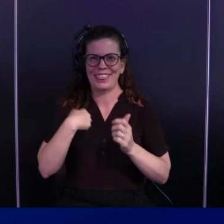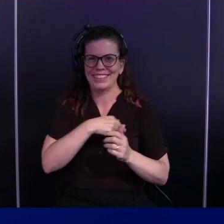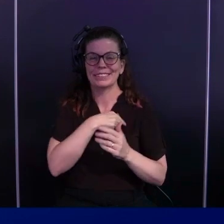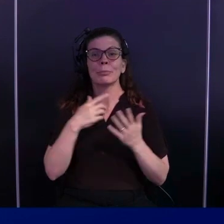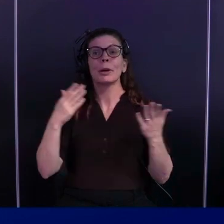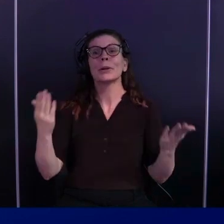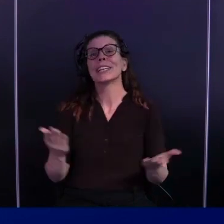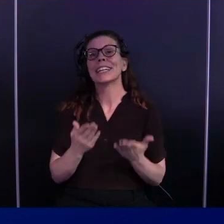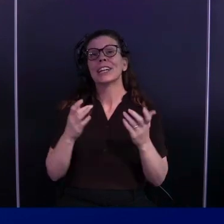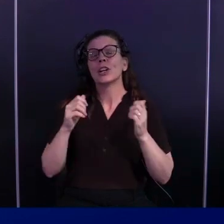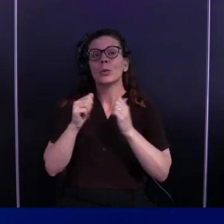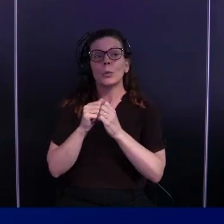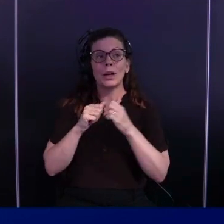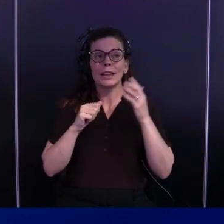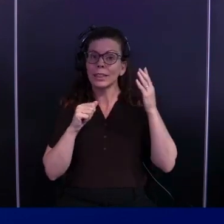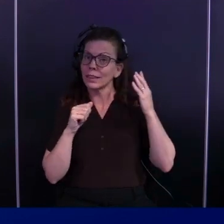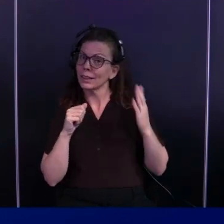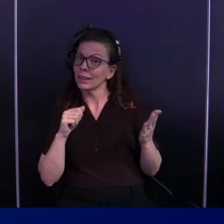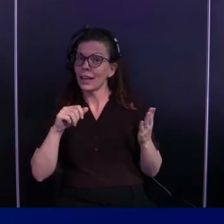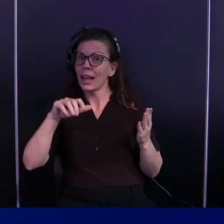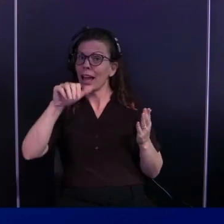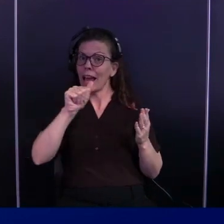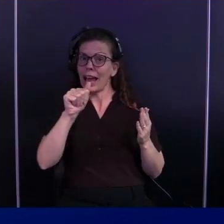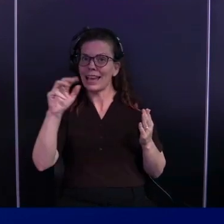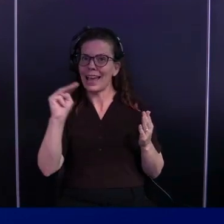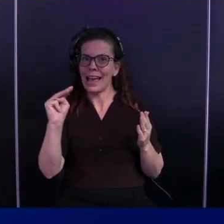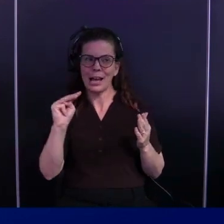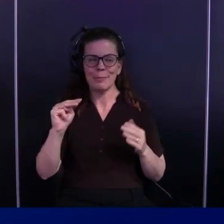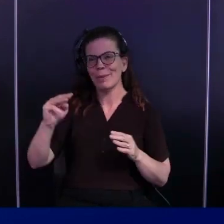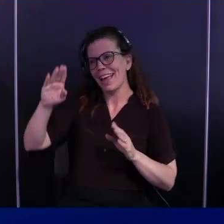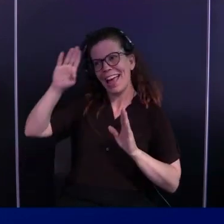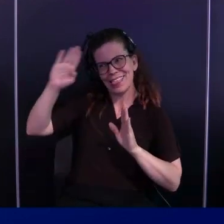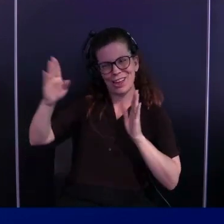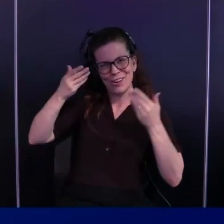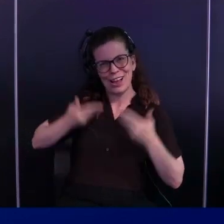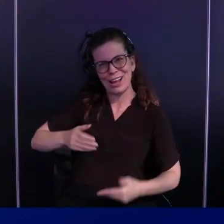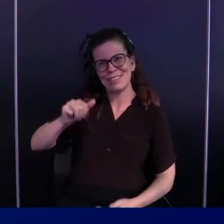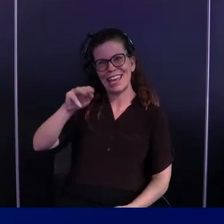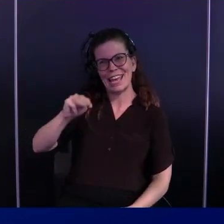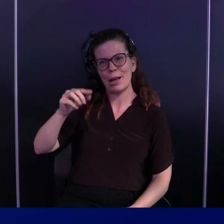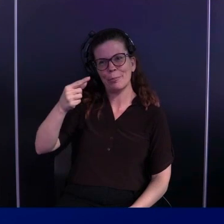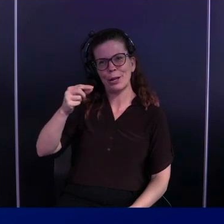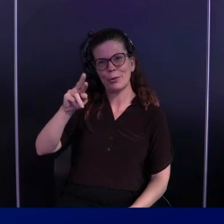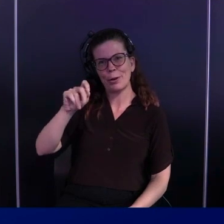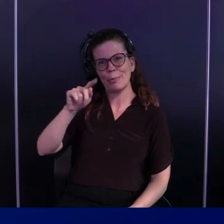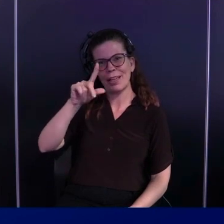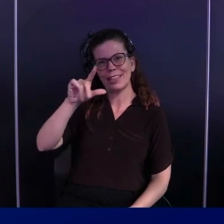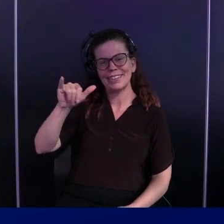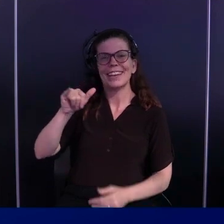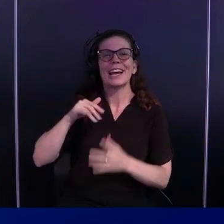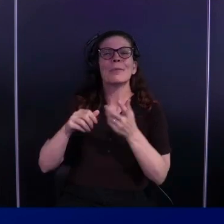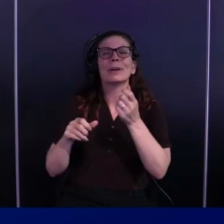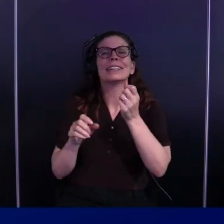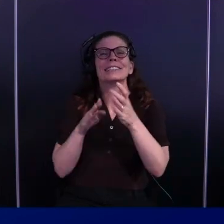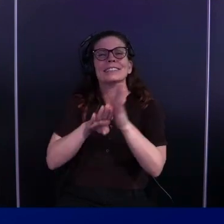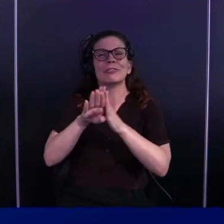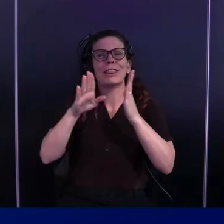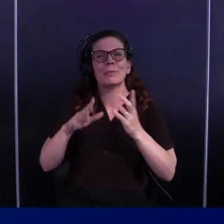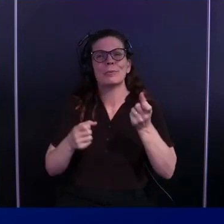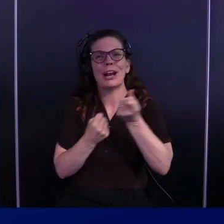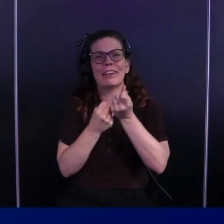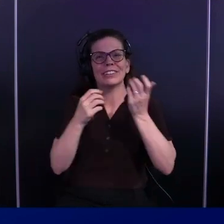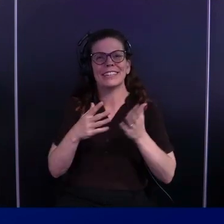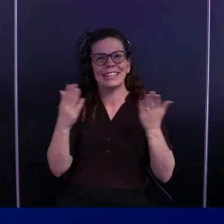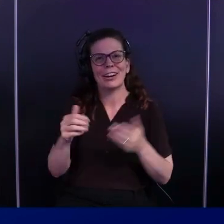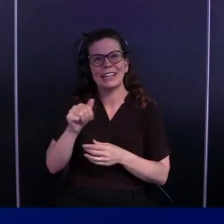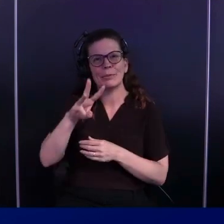here with none other than AM. Hey, I'm AM Grabelny. I'm a developer advocate here at AWS for AWS